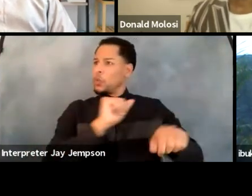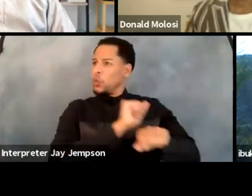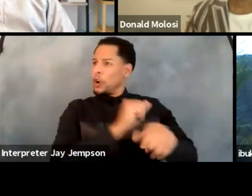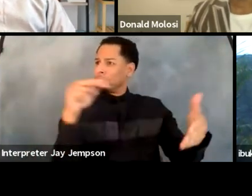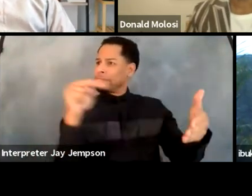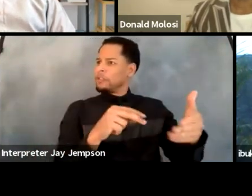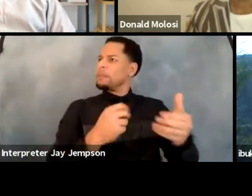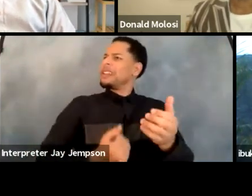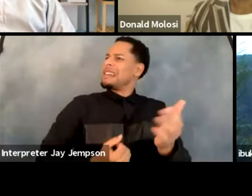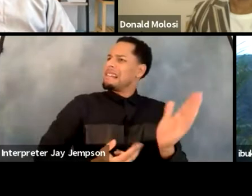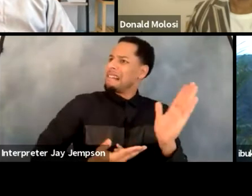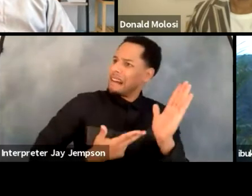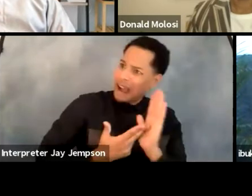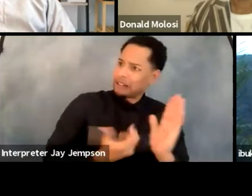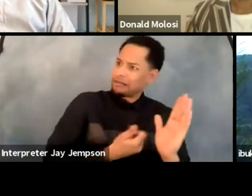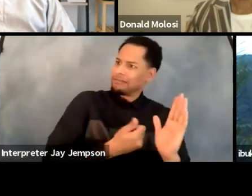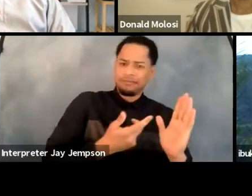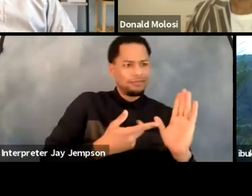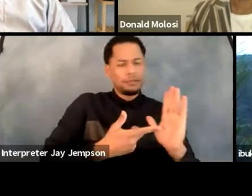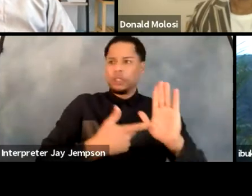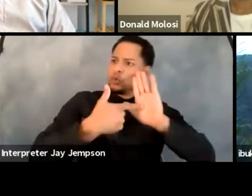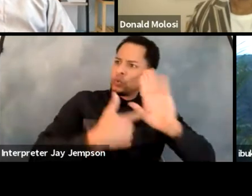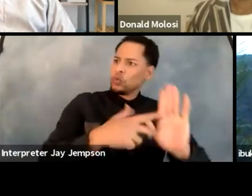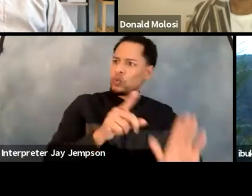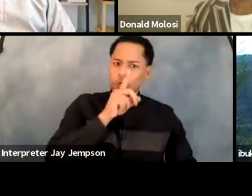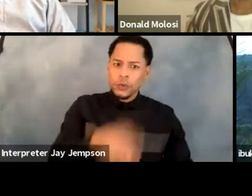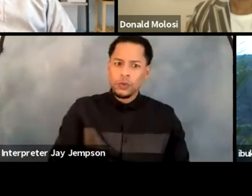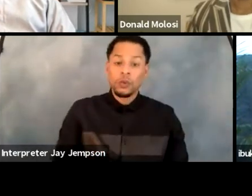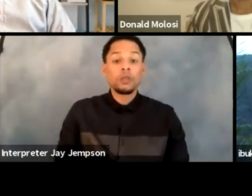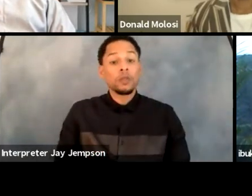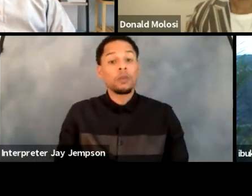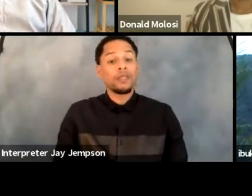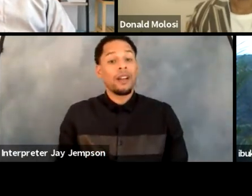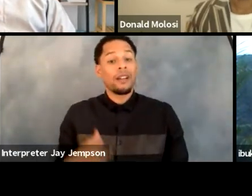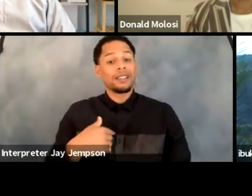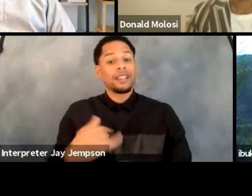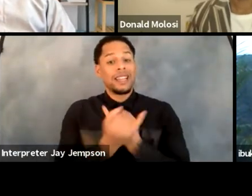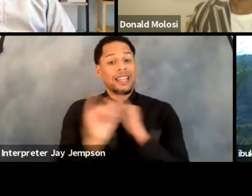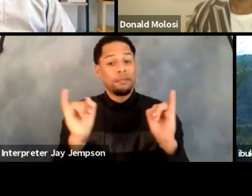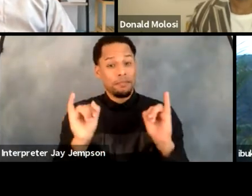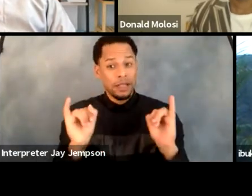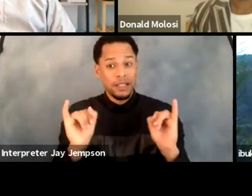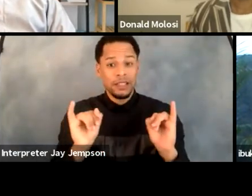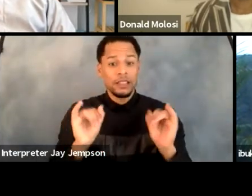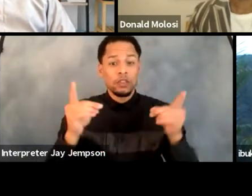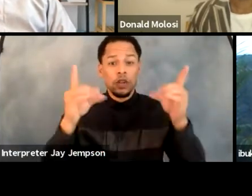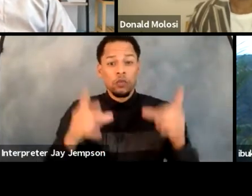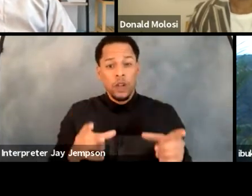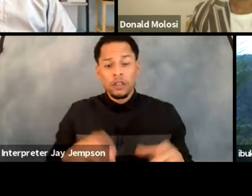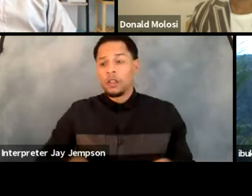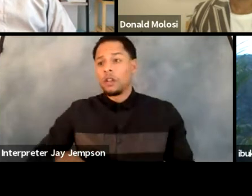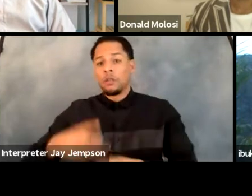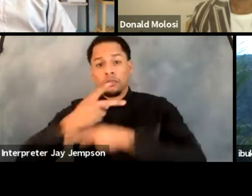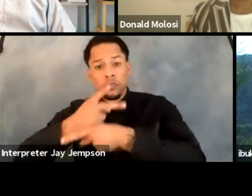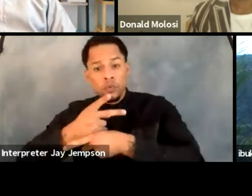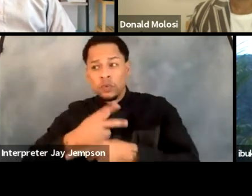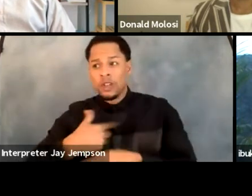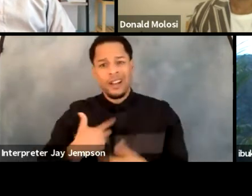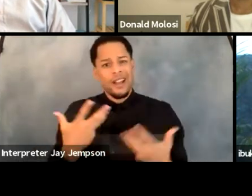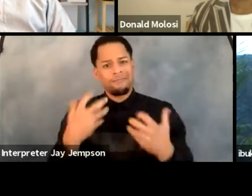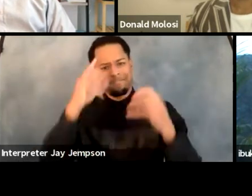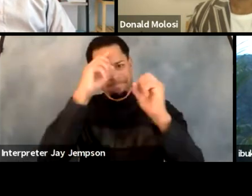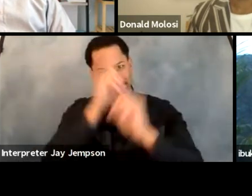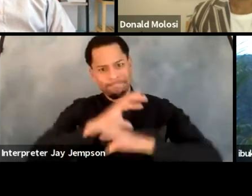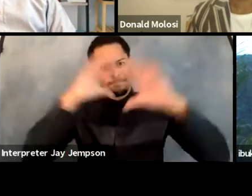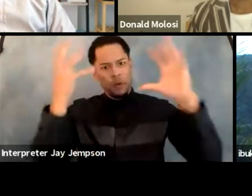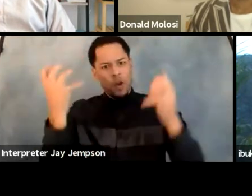into becoming independent as a director, as a producer, and wanting to write my own work, this is where